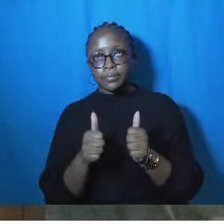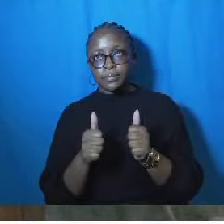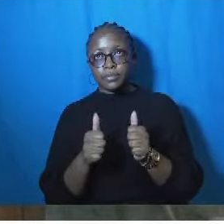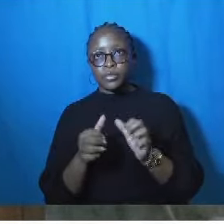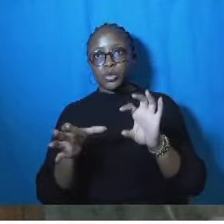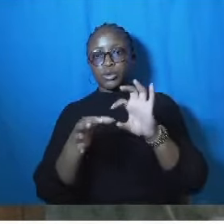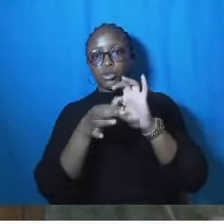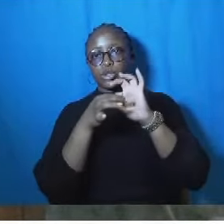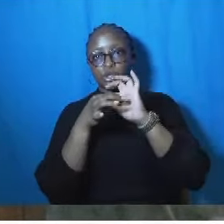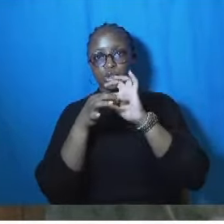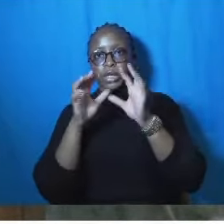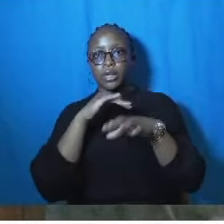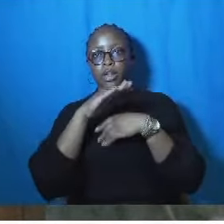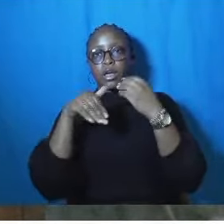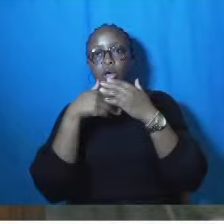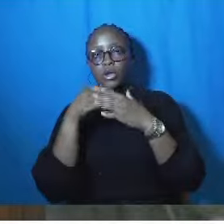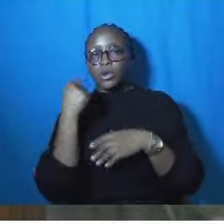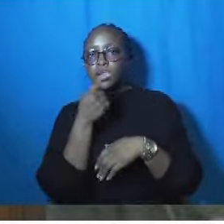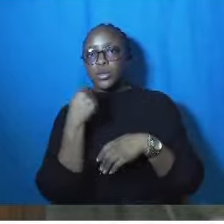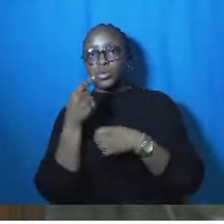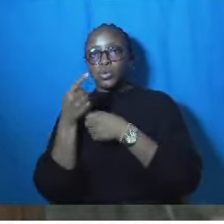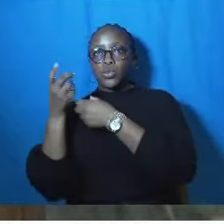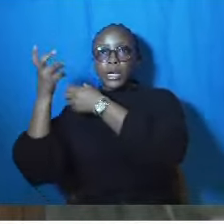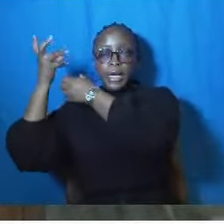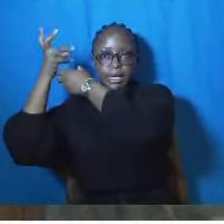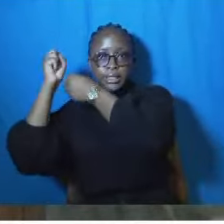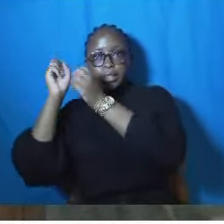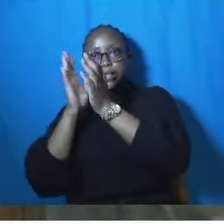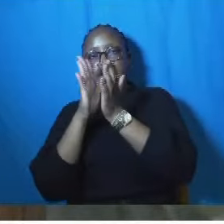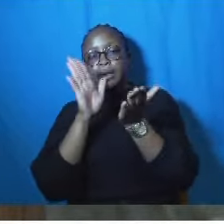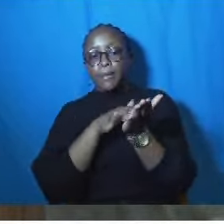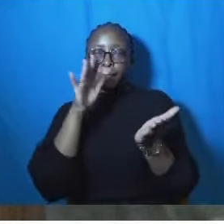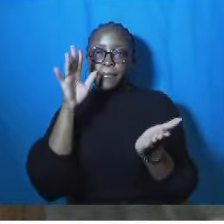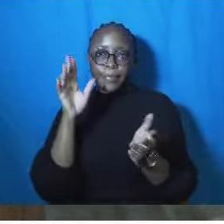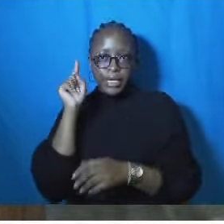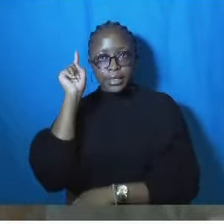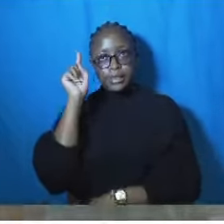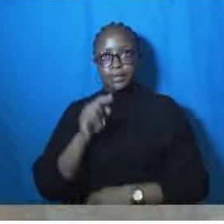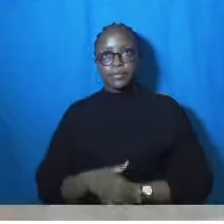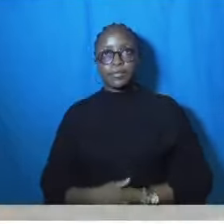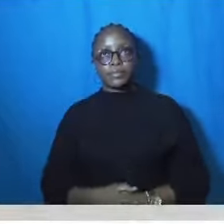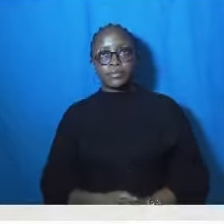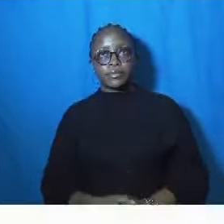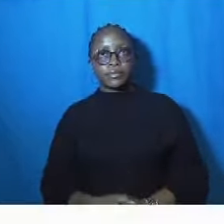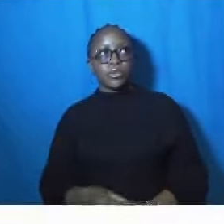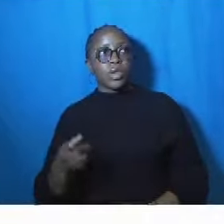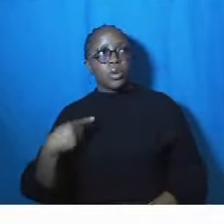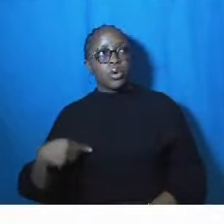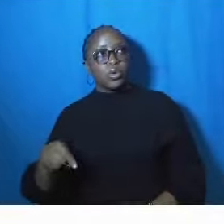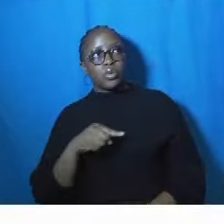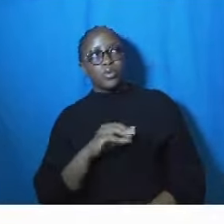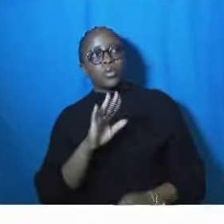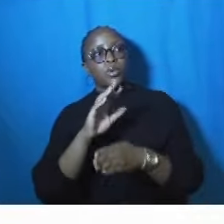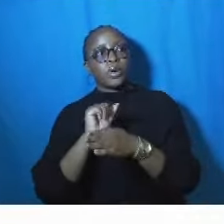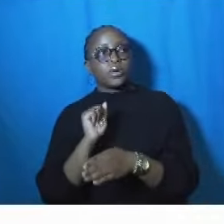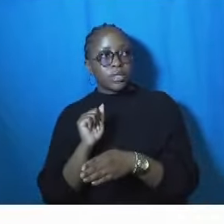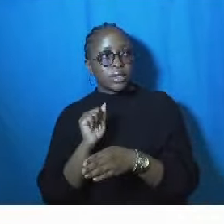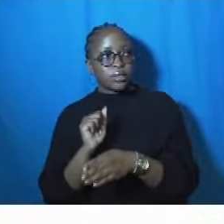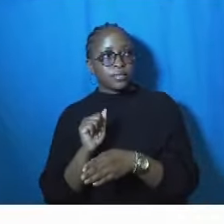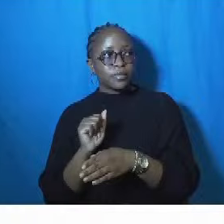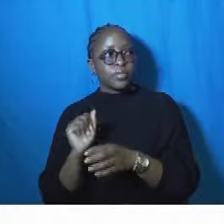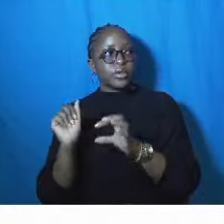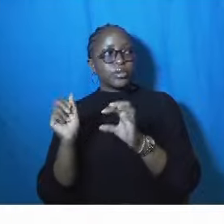trust and praise him. So to this end, we were called to be united as the body of